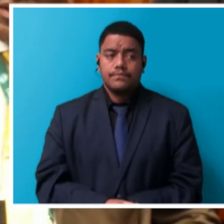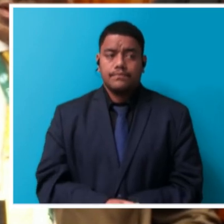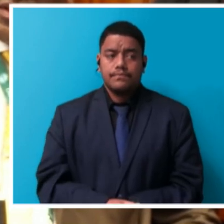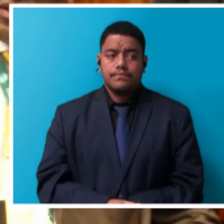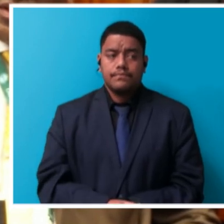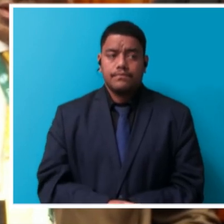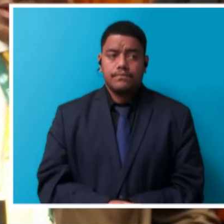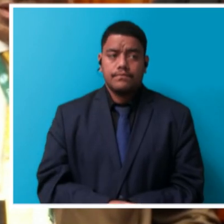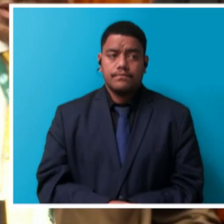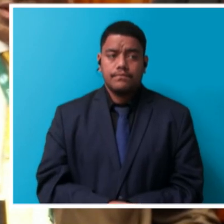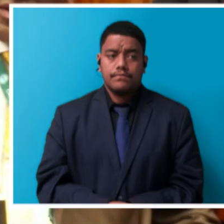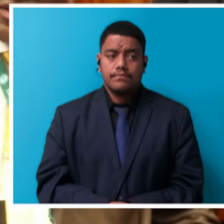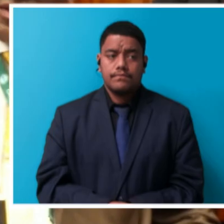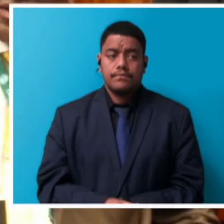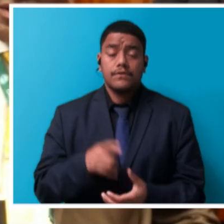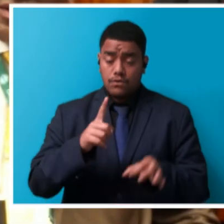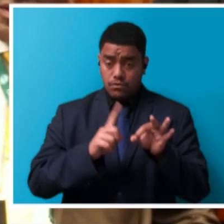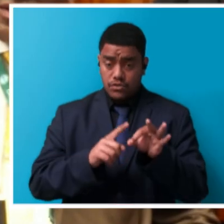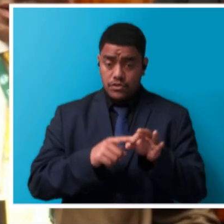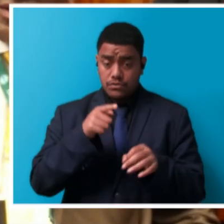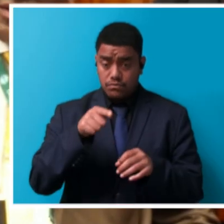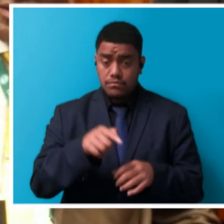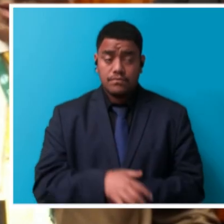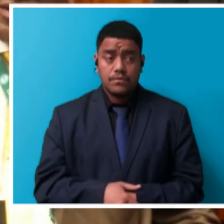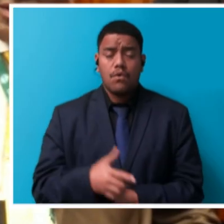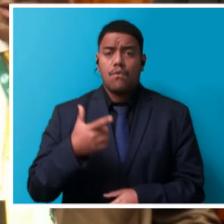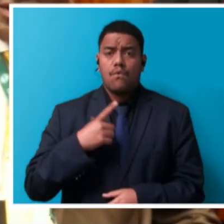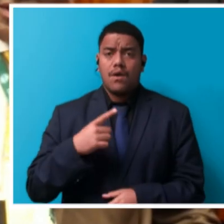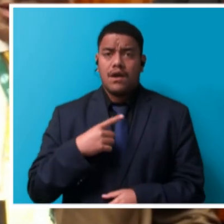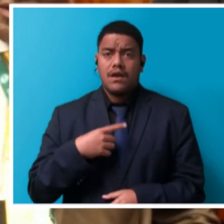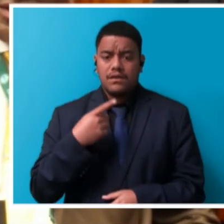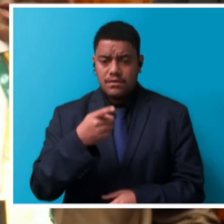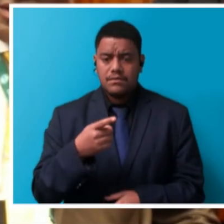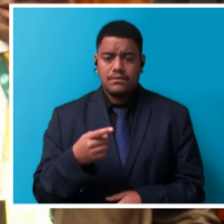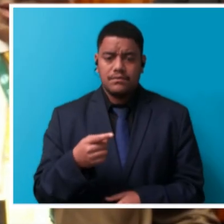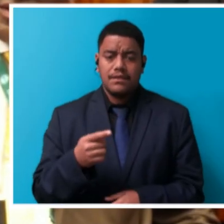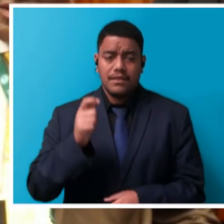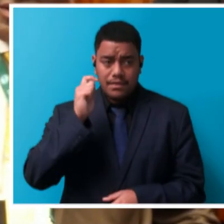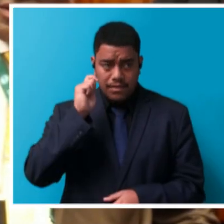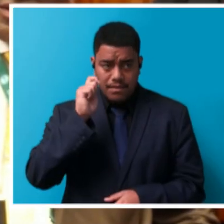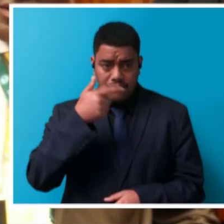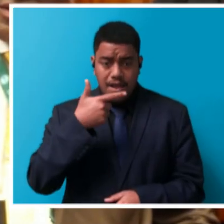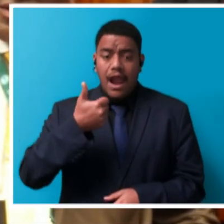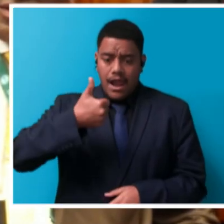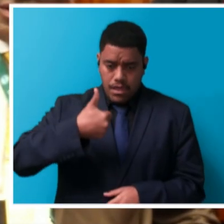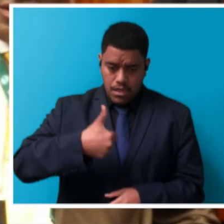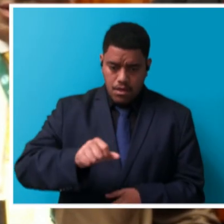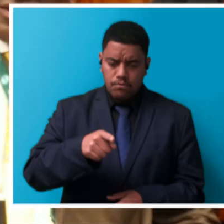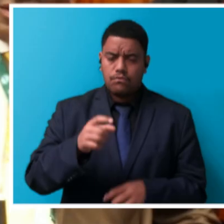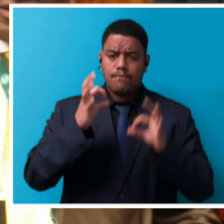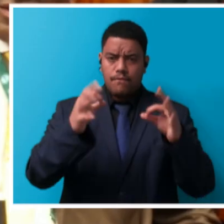So the question itself, why certain entities like TFL are allowed to dig up perfectly good